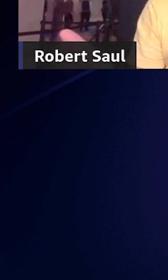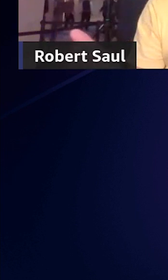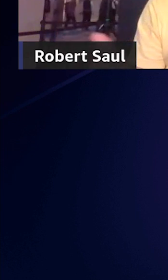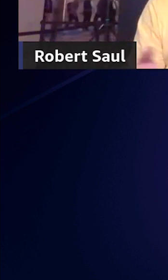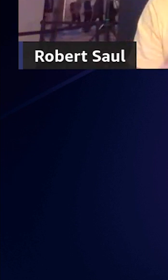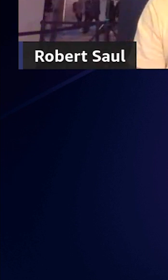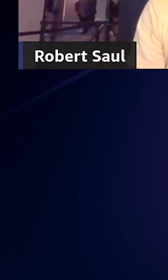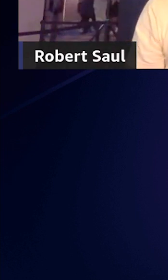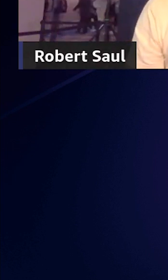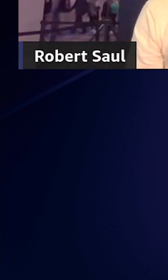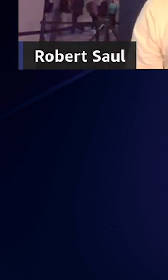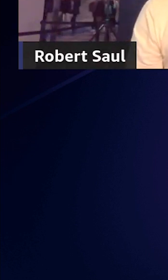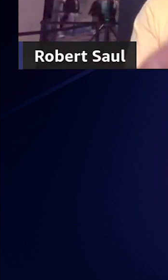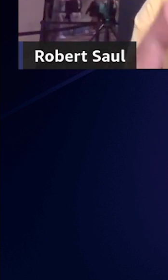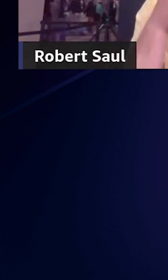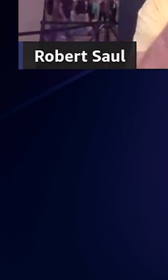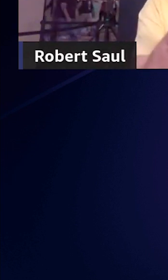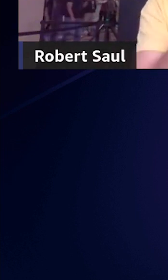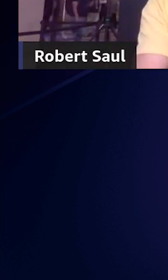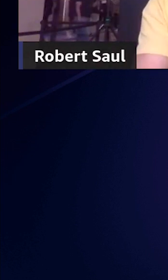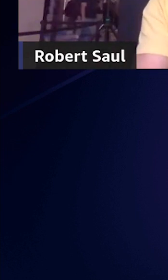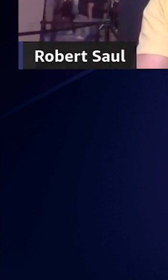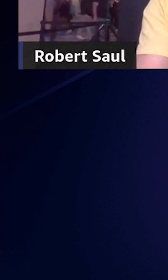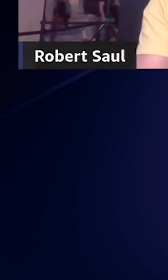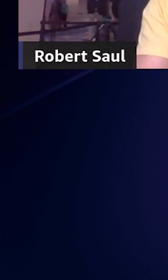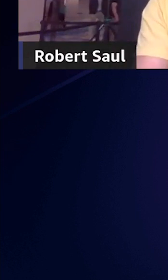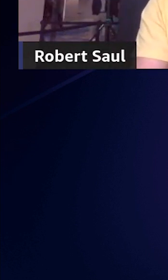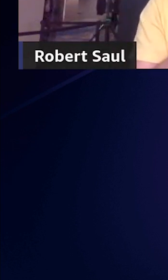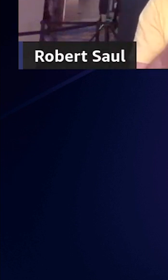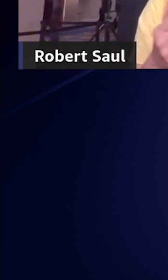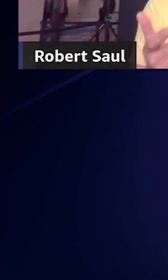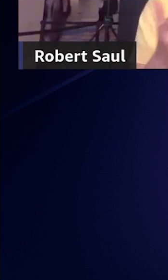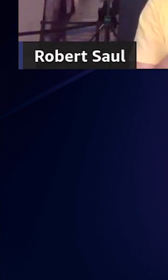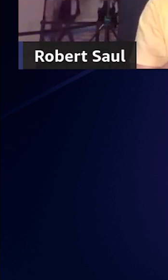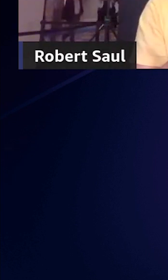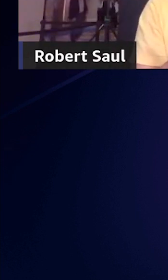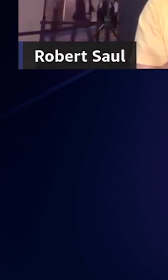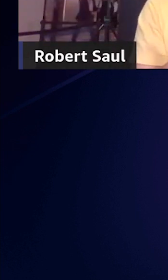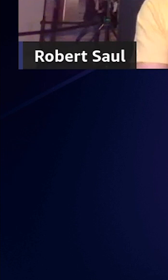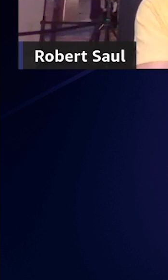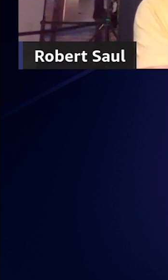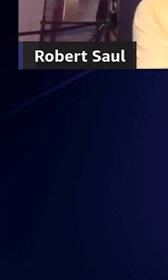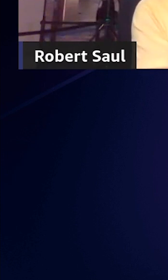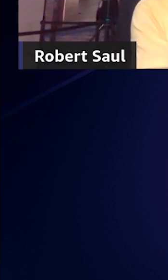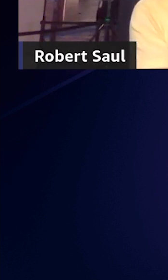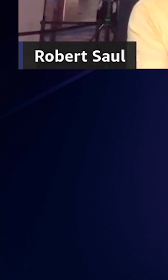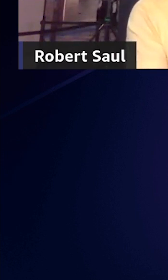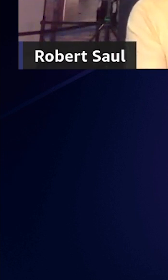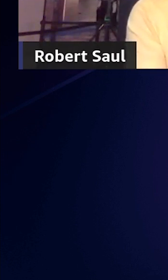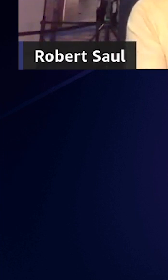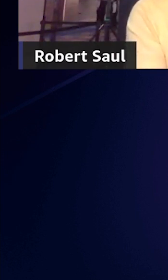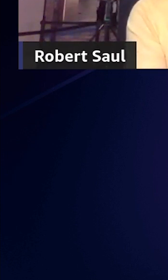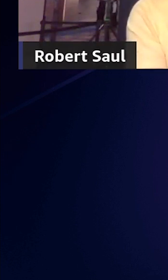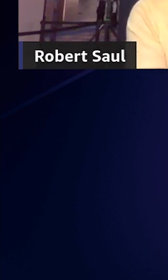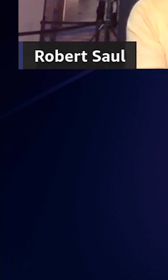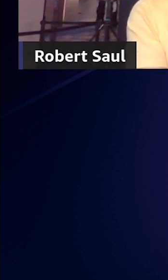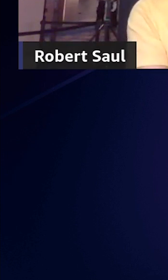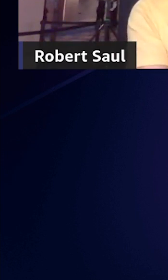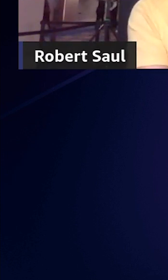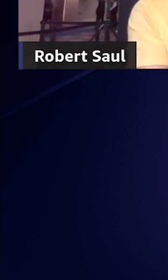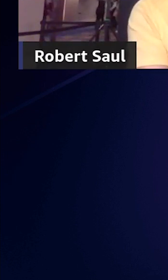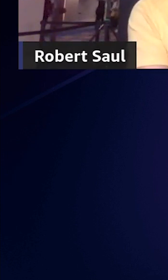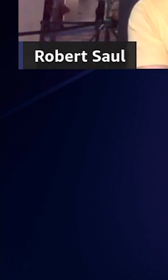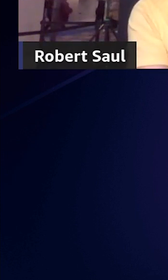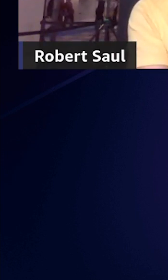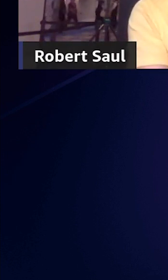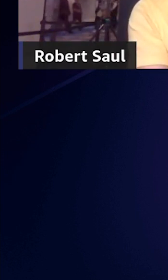via open source. So you're going to see ALE here in just a little bit. Another one of my favorites that we're going to bring up as